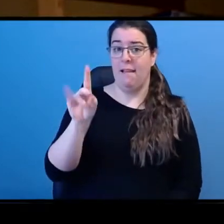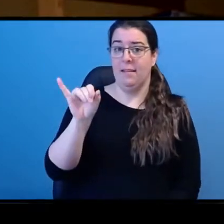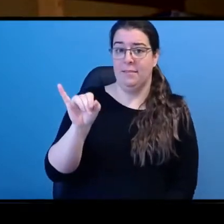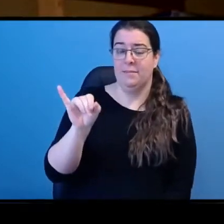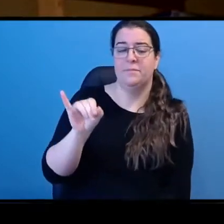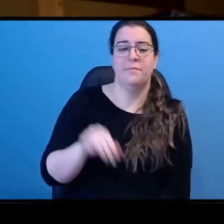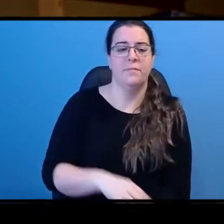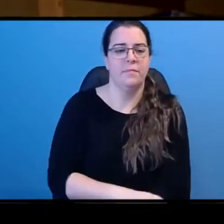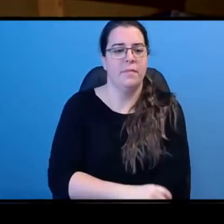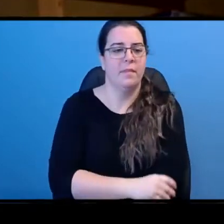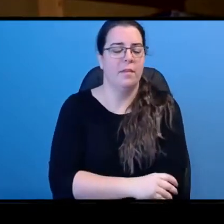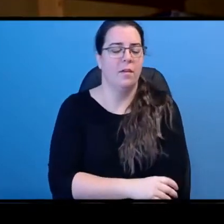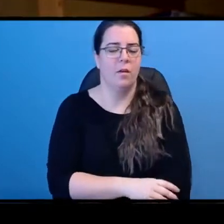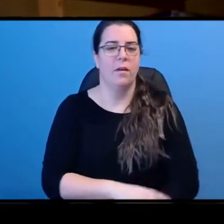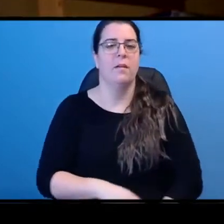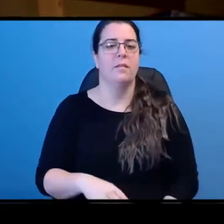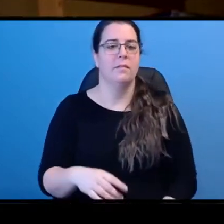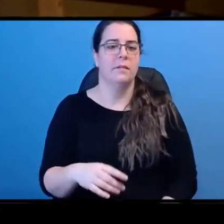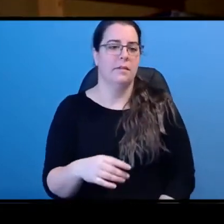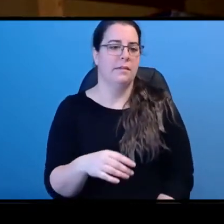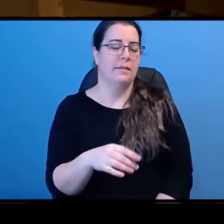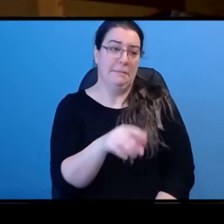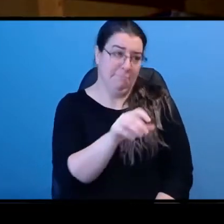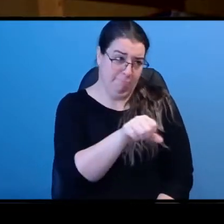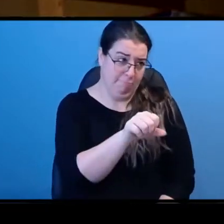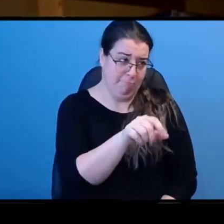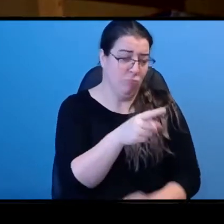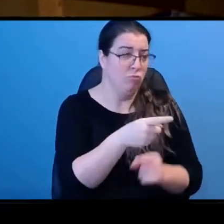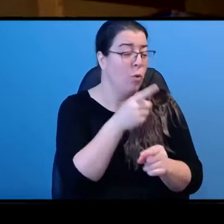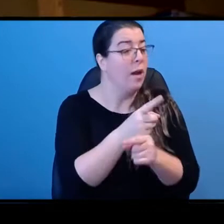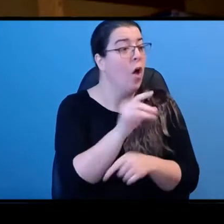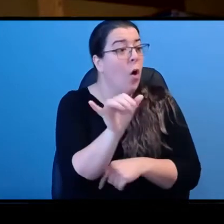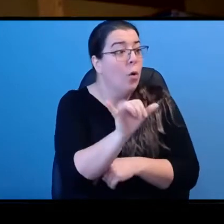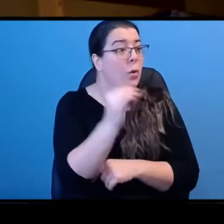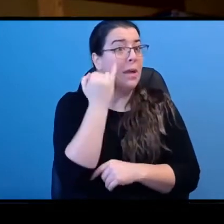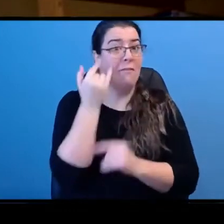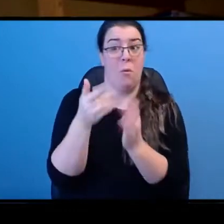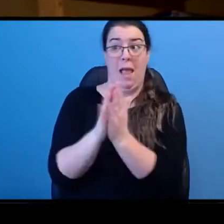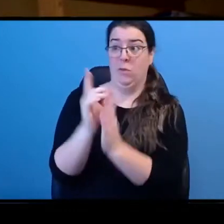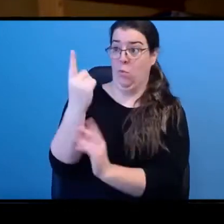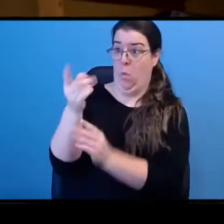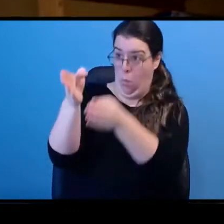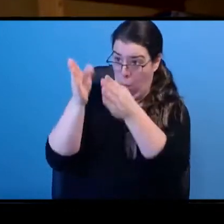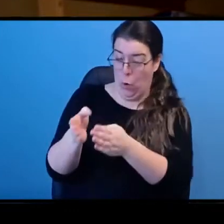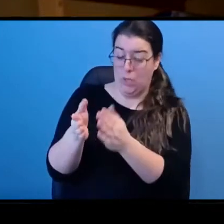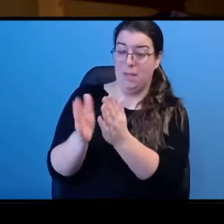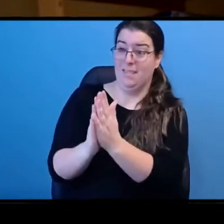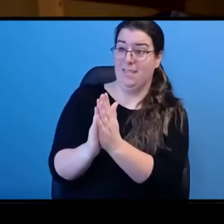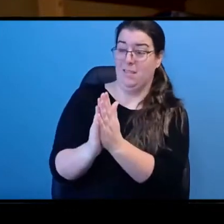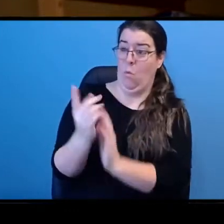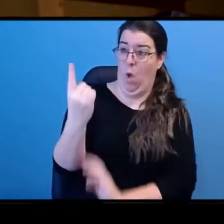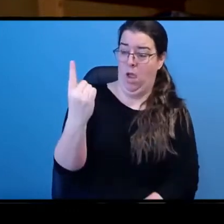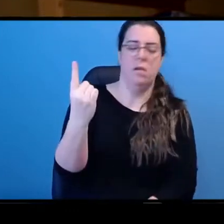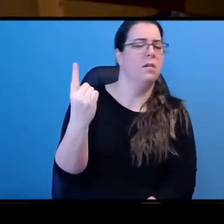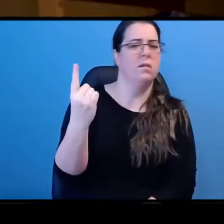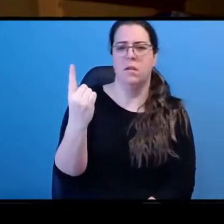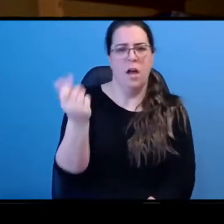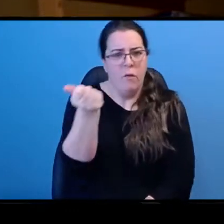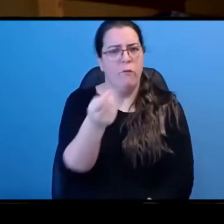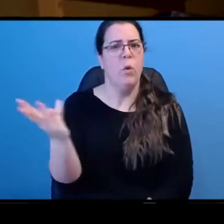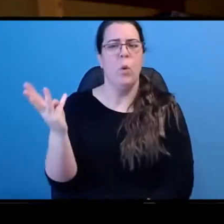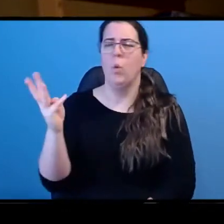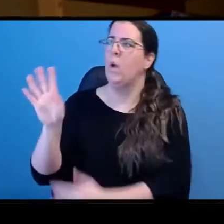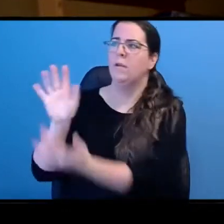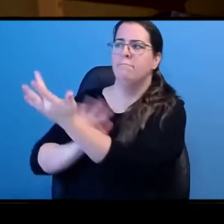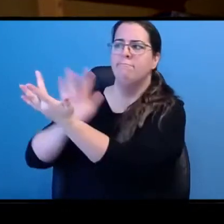at all possible, ask more than one person to write a letter for you. But when you first reach out to that person and you ask them if they can write a letter,